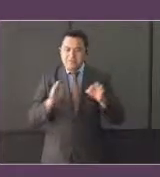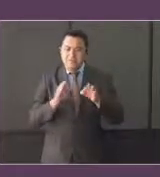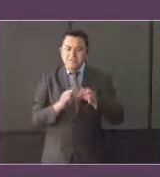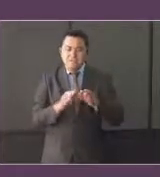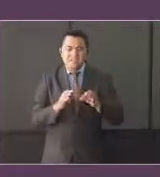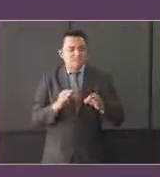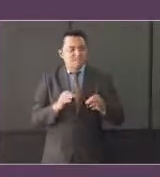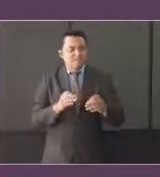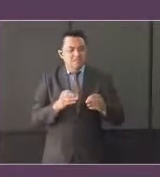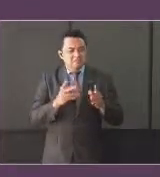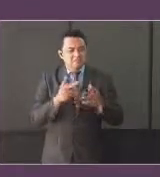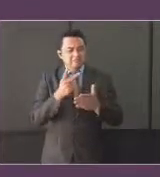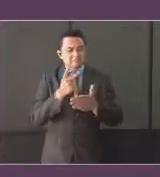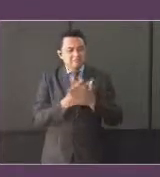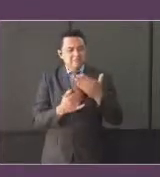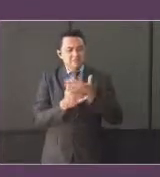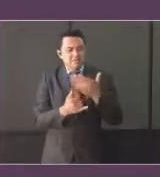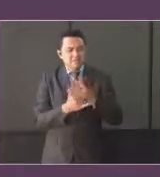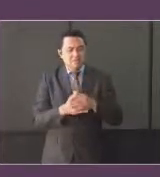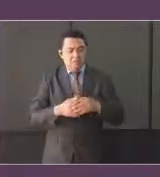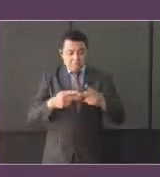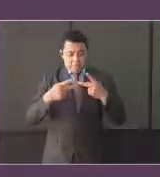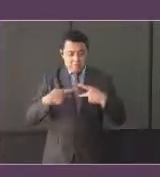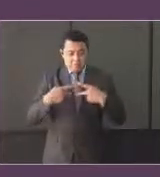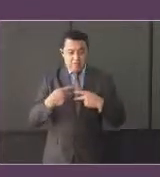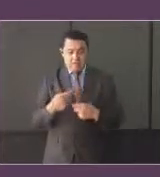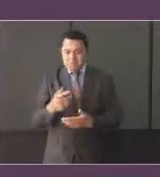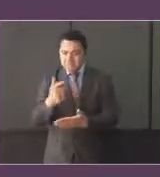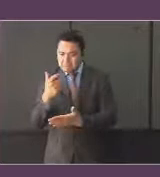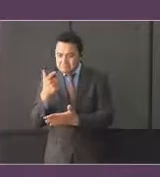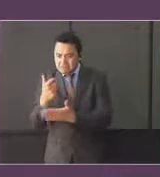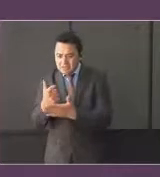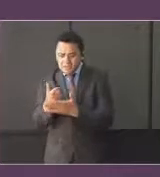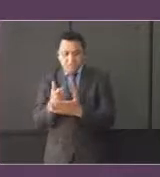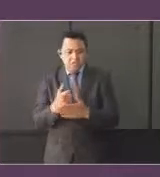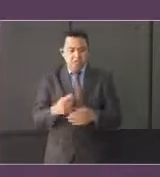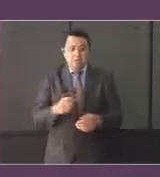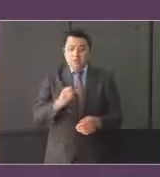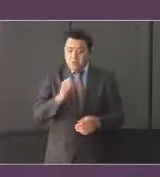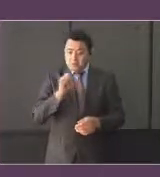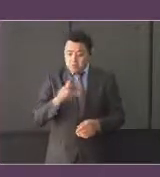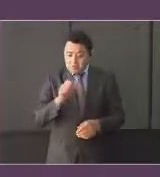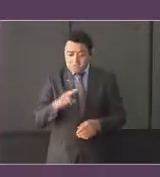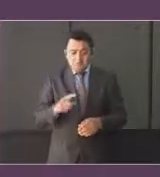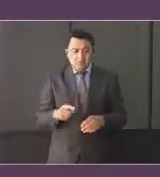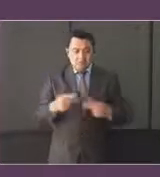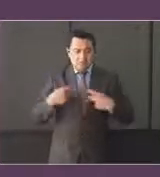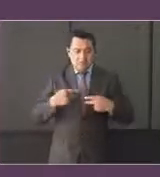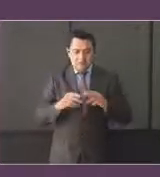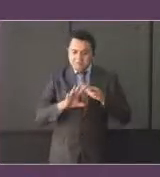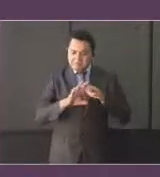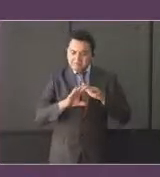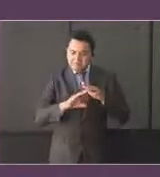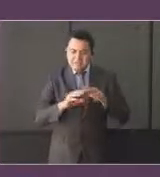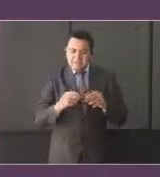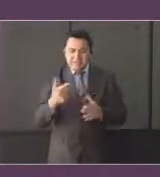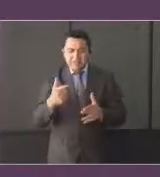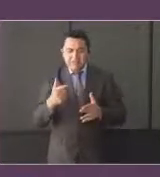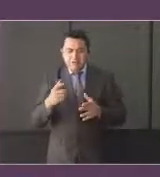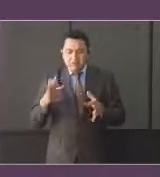to assume the number one challenge, which is the social and economic integration of migrants